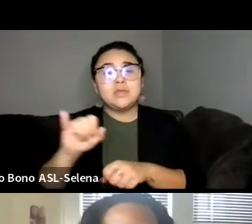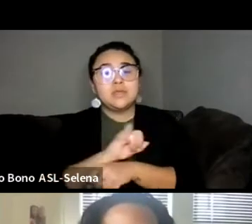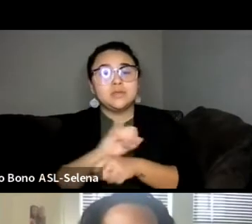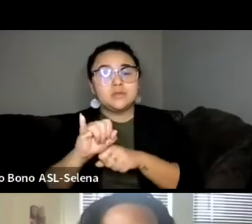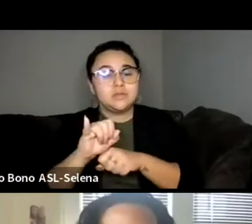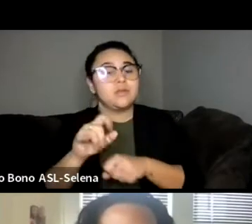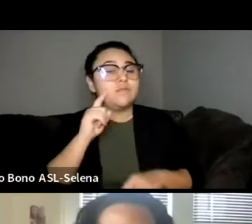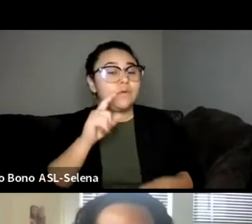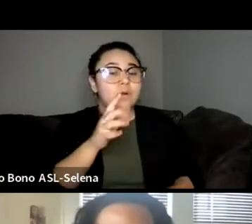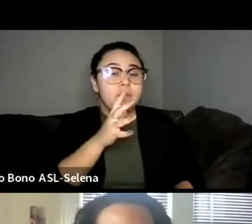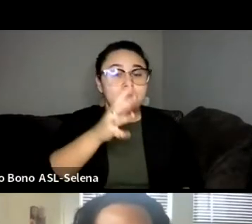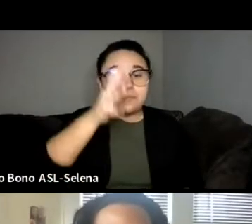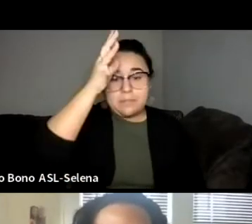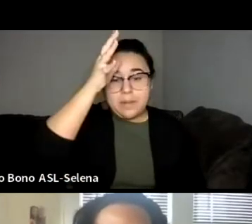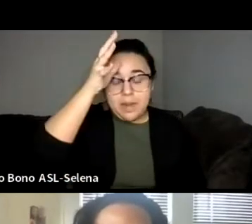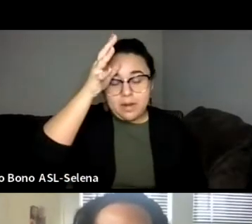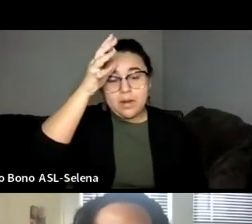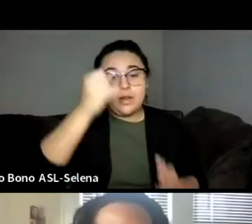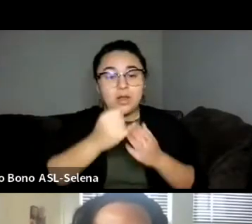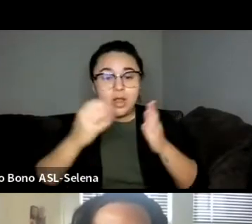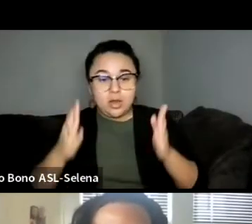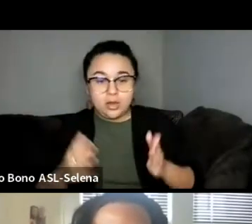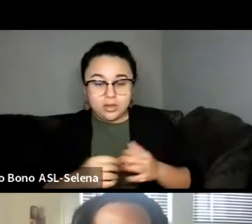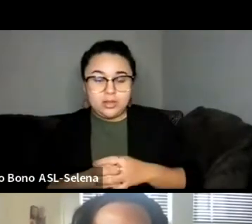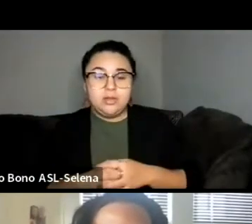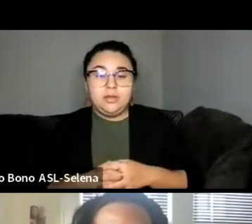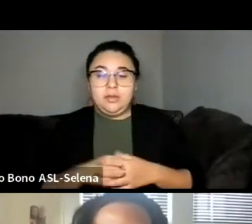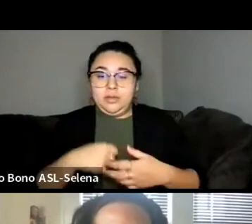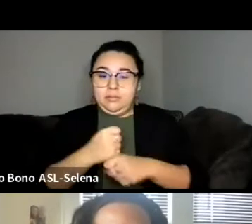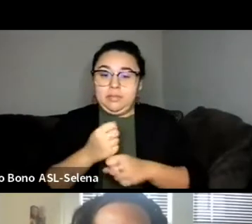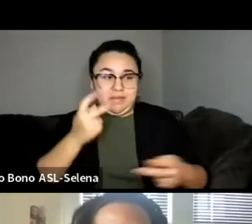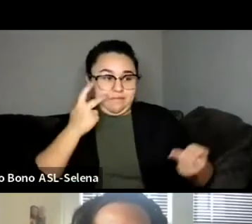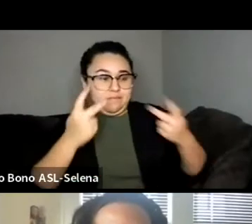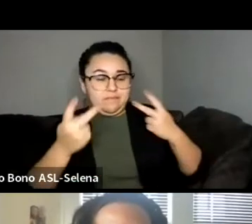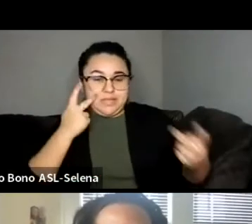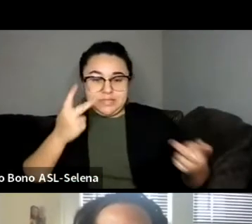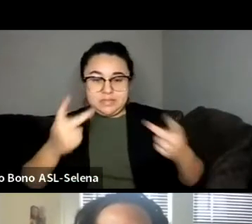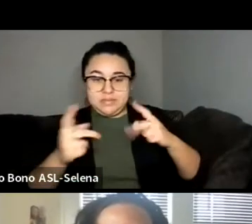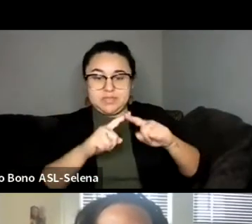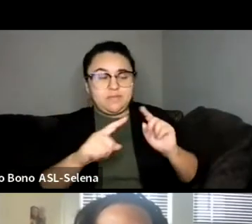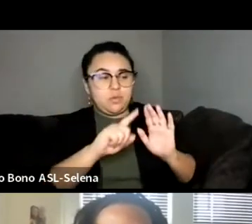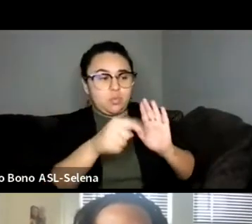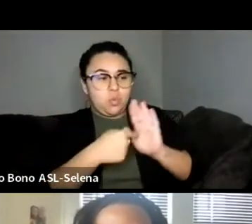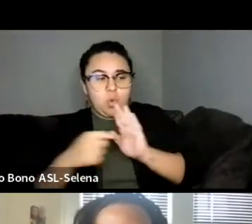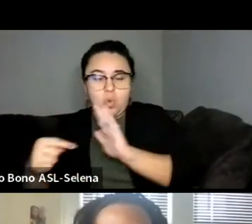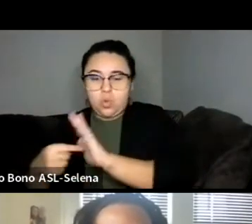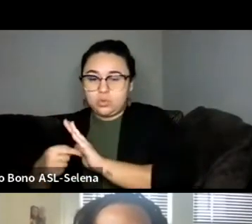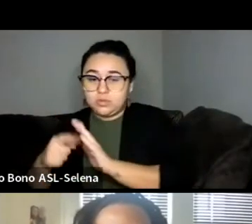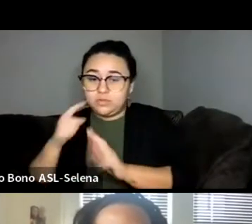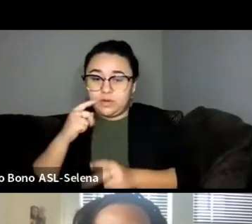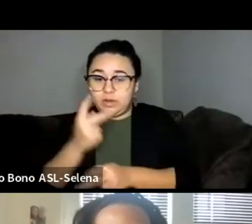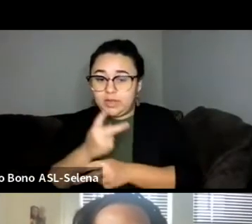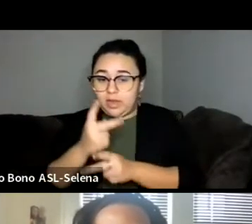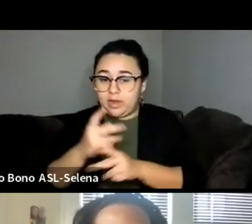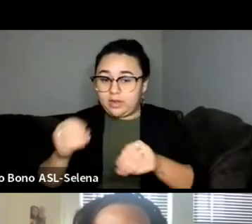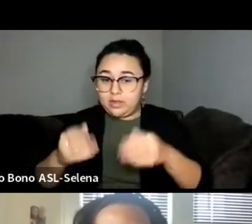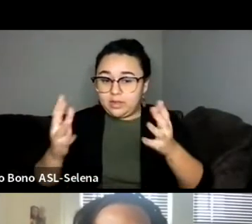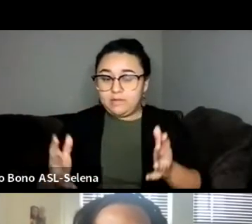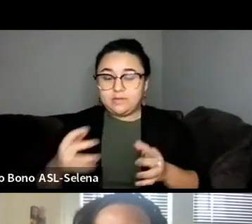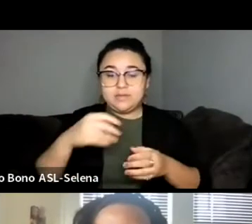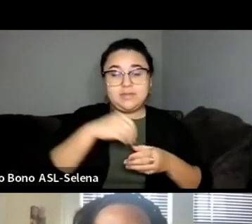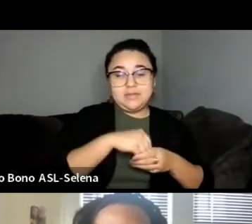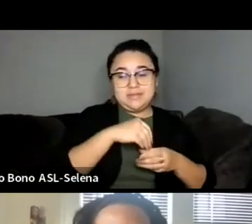artists, creating visibility to the range of roles of caregivers inside and outside